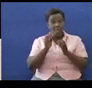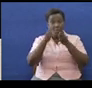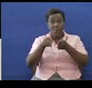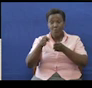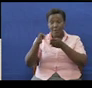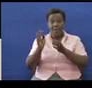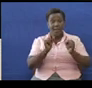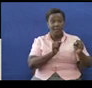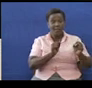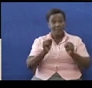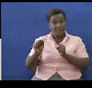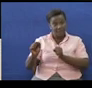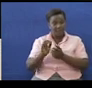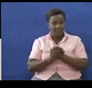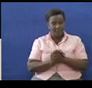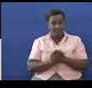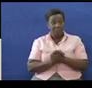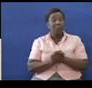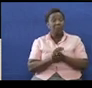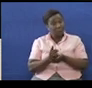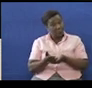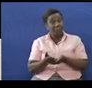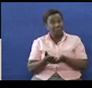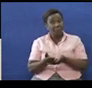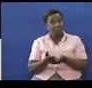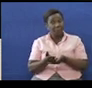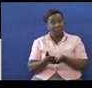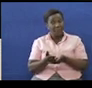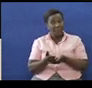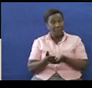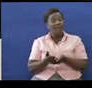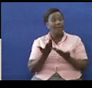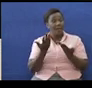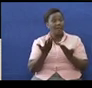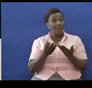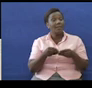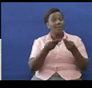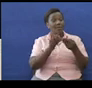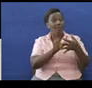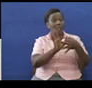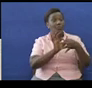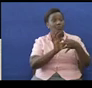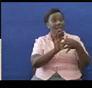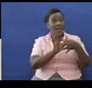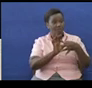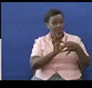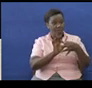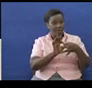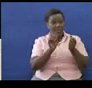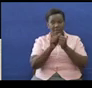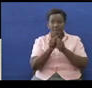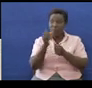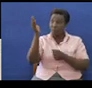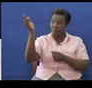social or what. Human activities influence the relationship of this. We are talking